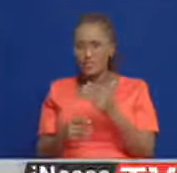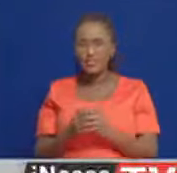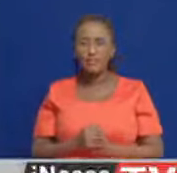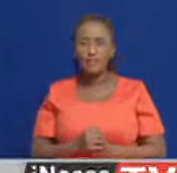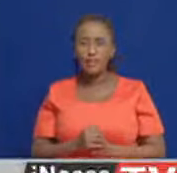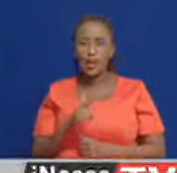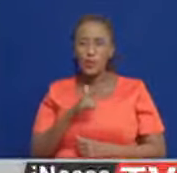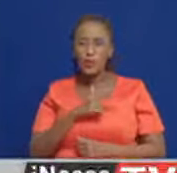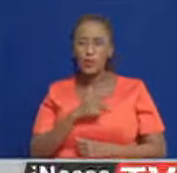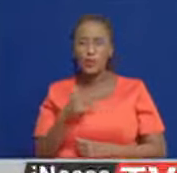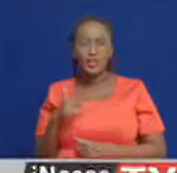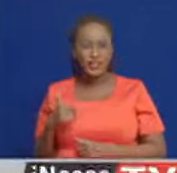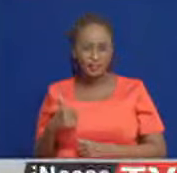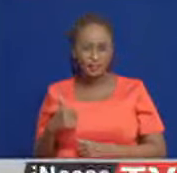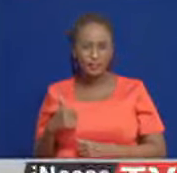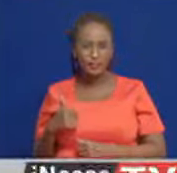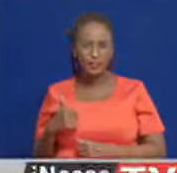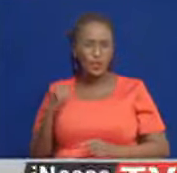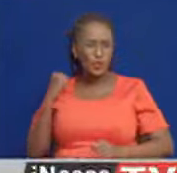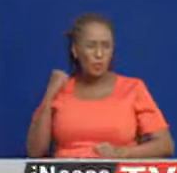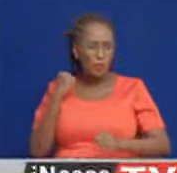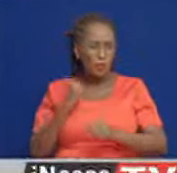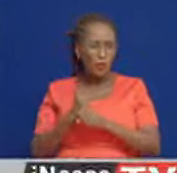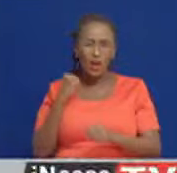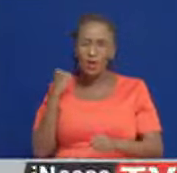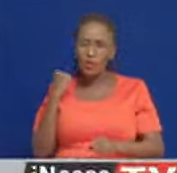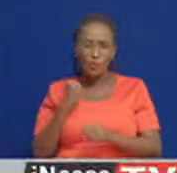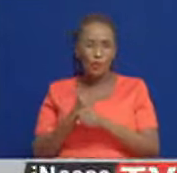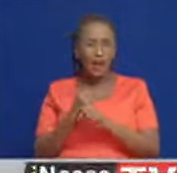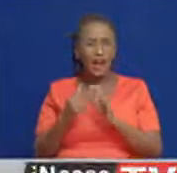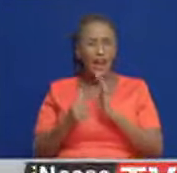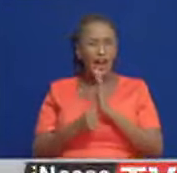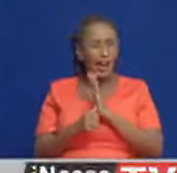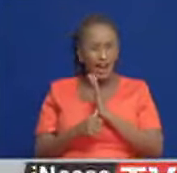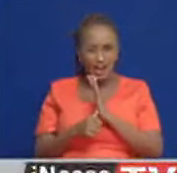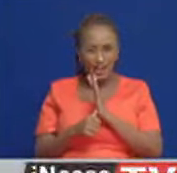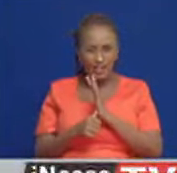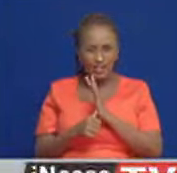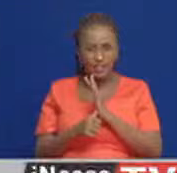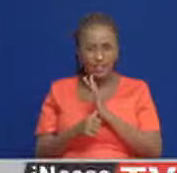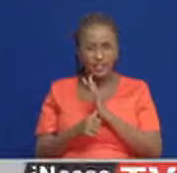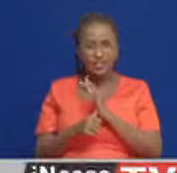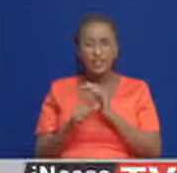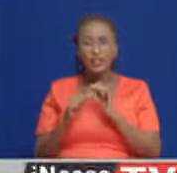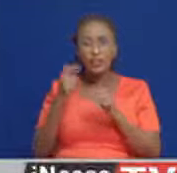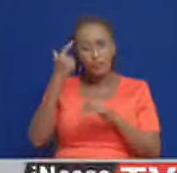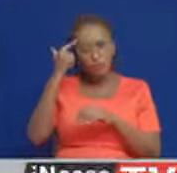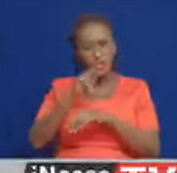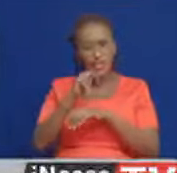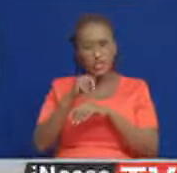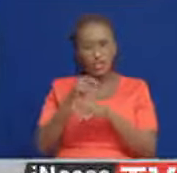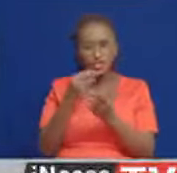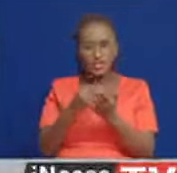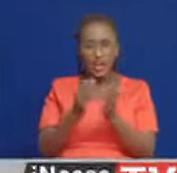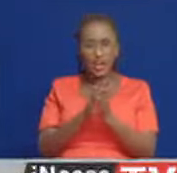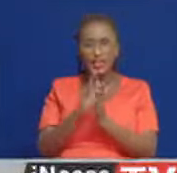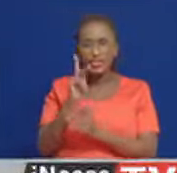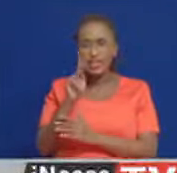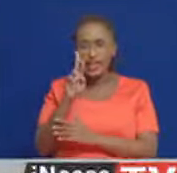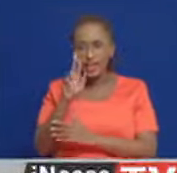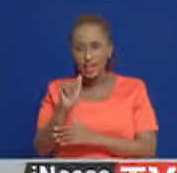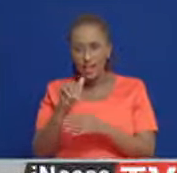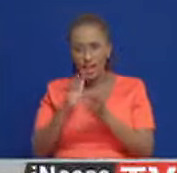we have worked so hard as an Institute of Certified Public Accountants with the National Treasury and KRA, finally